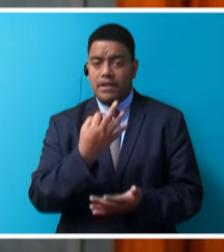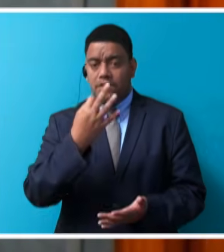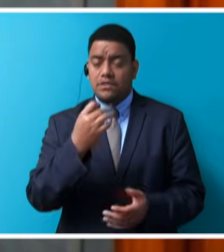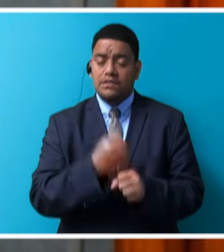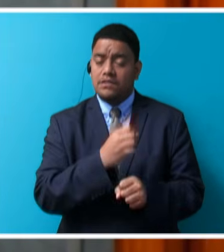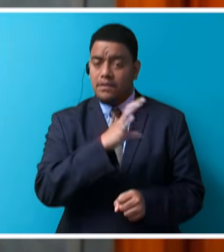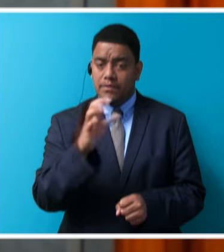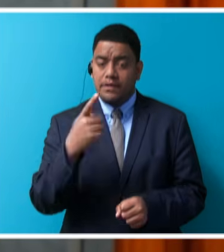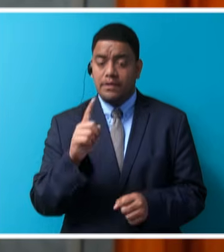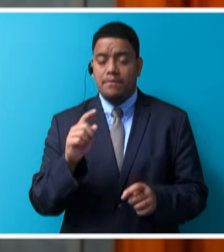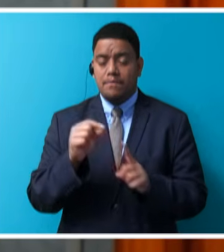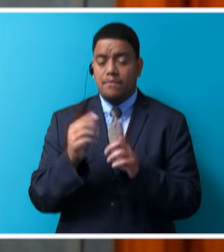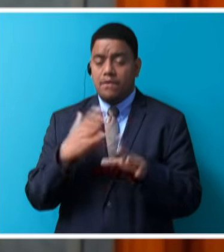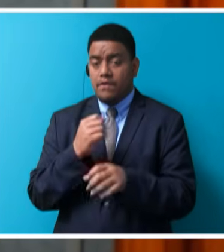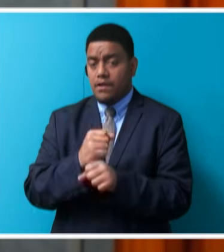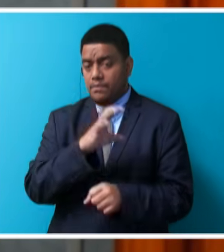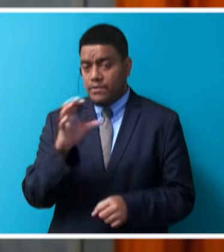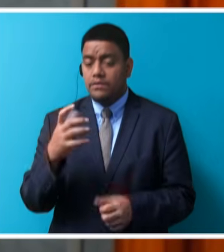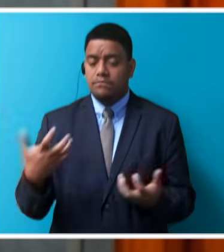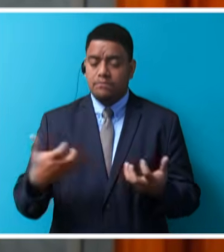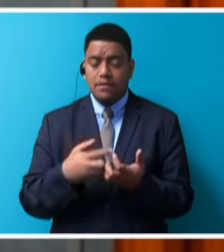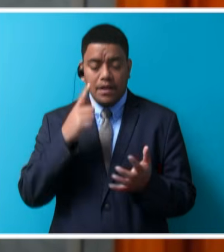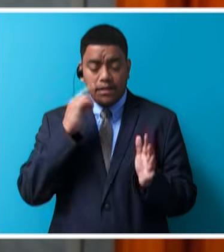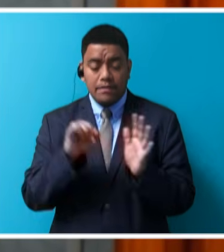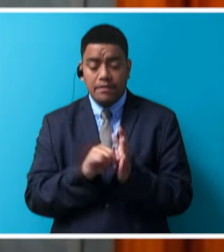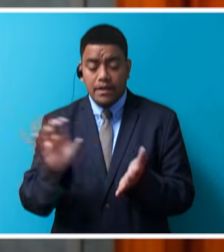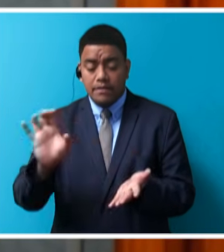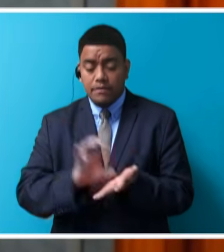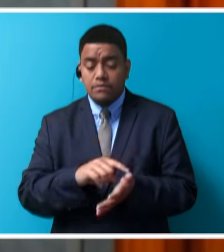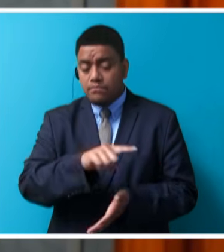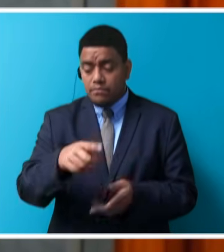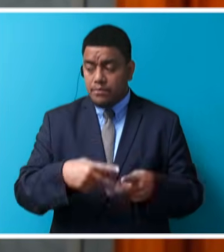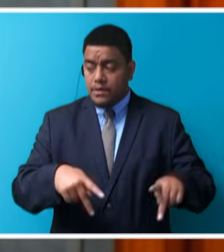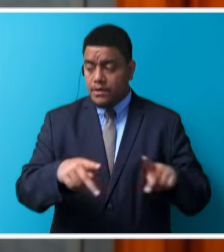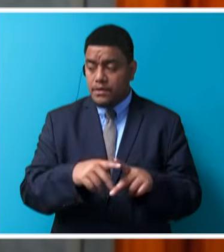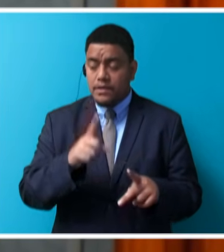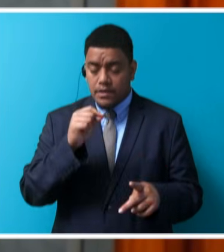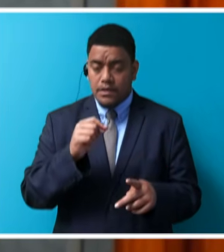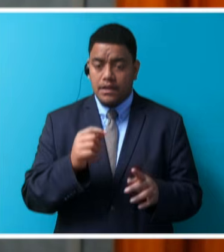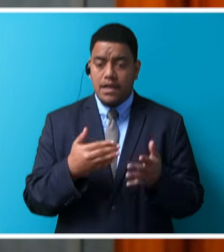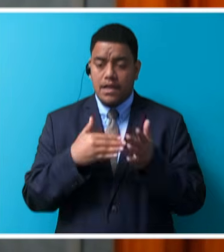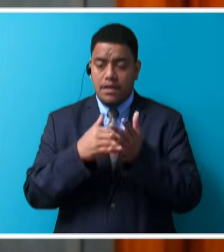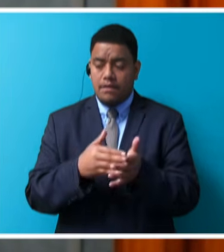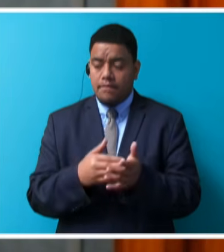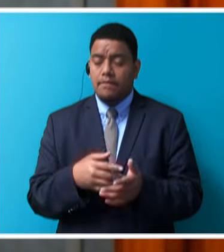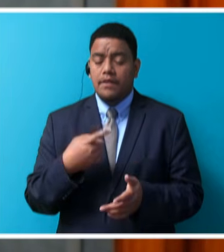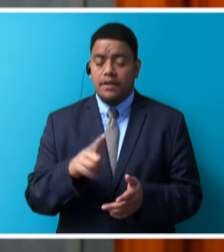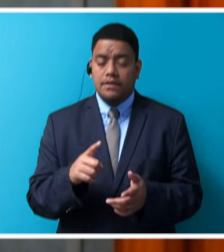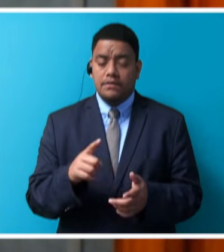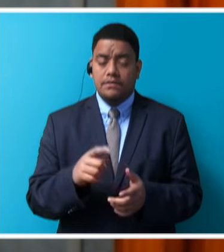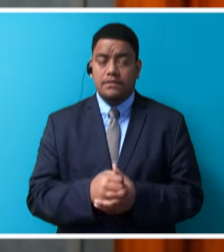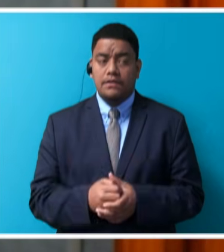institutions, and private sector to identify investments that increase production, reduce